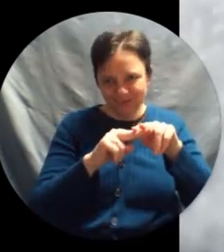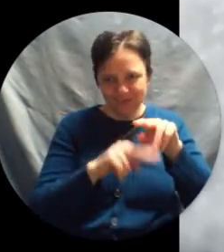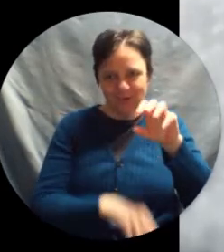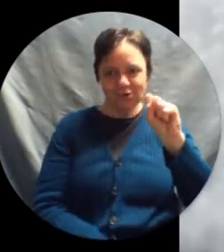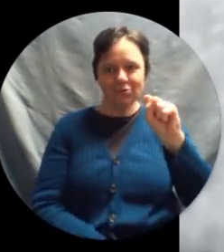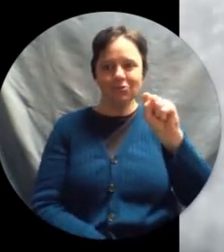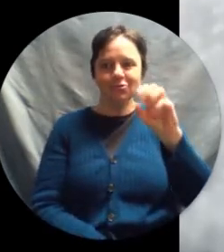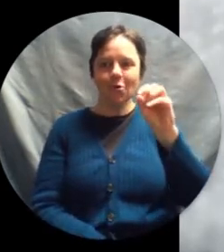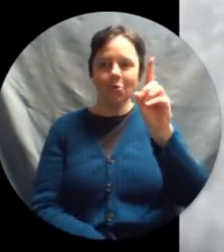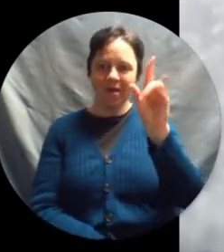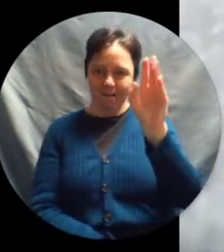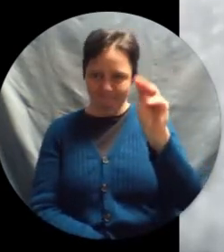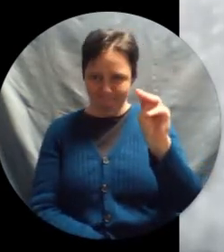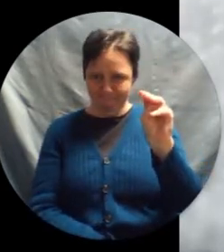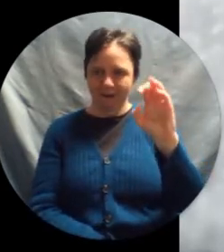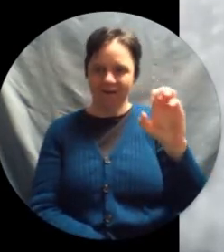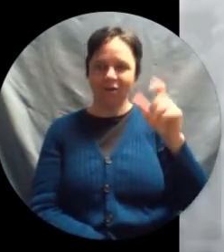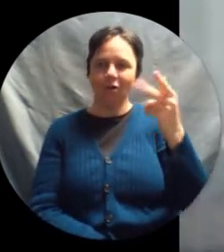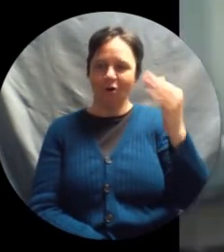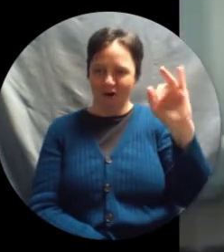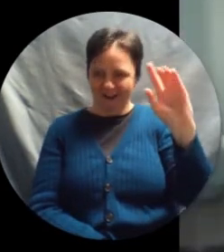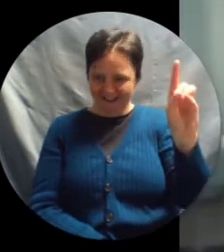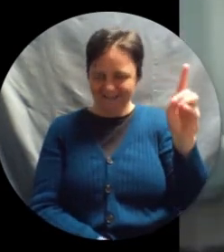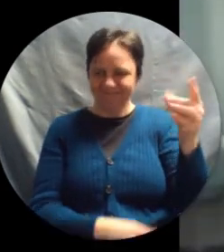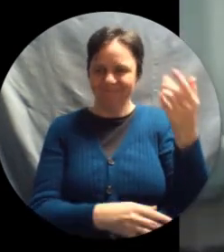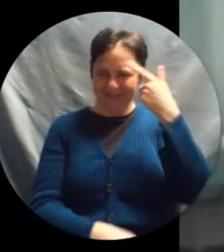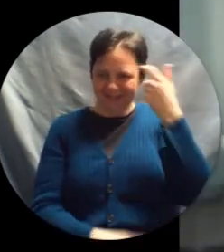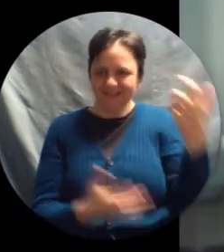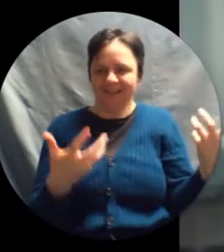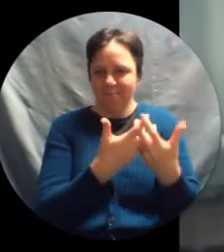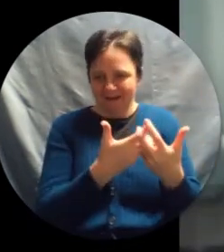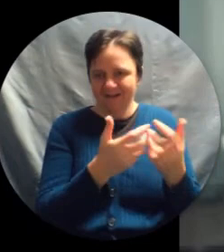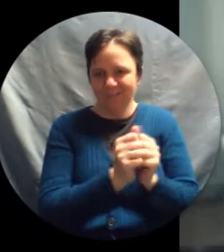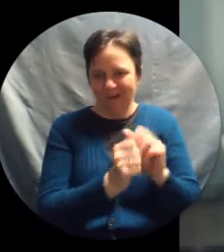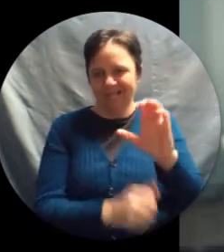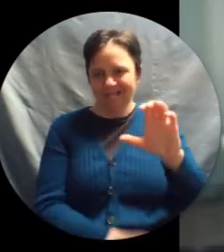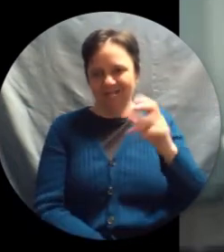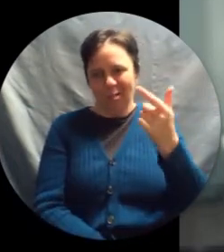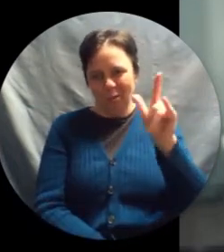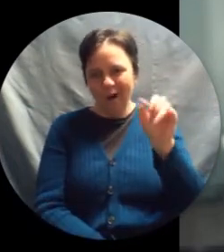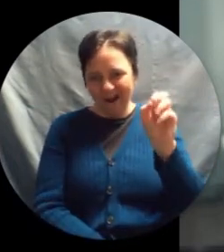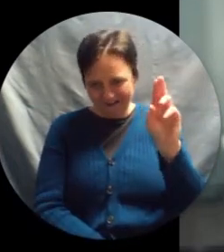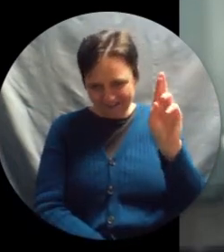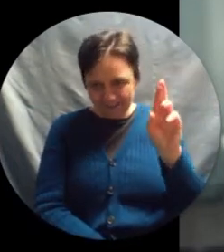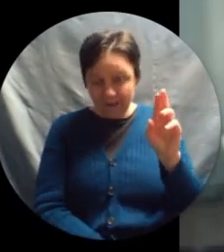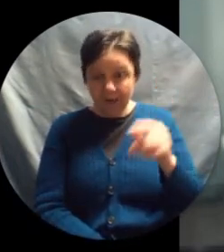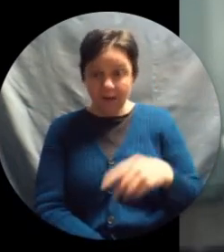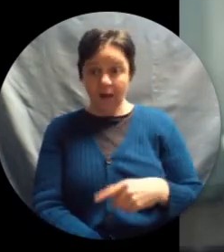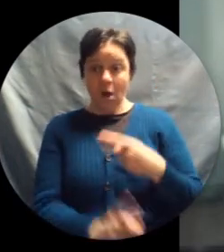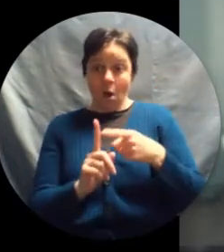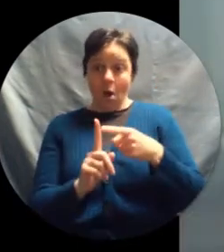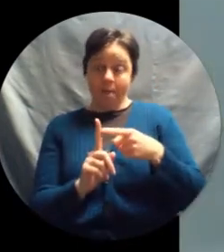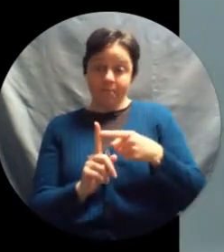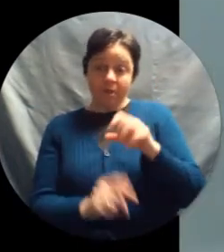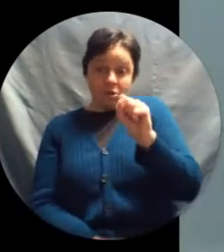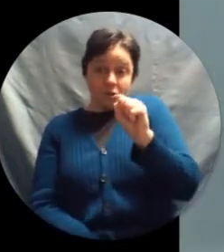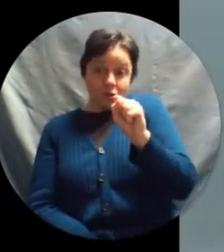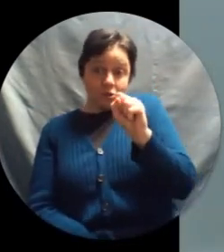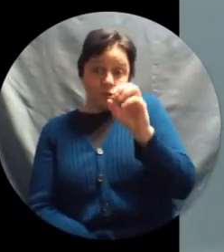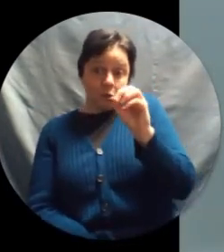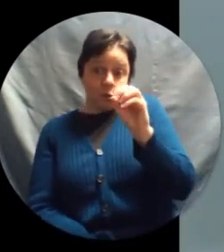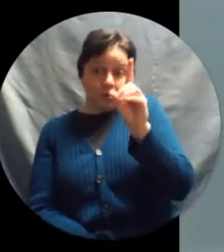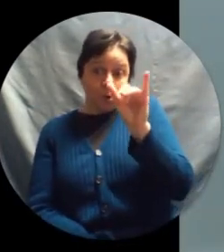with chlorine. That makes table salt. So if you dig into the ground, you're going to find salt there, because by themselves, those elements